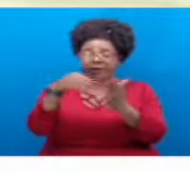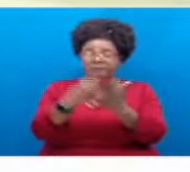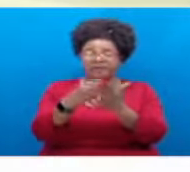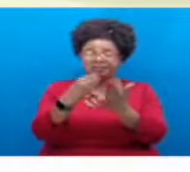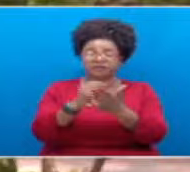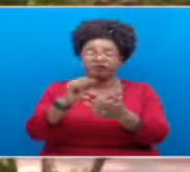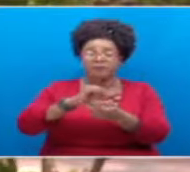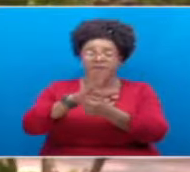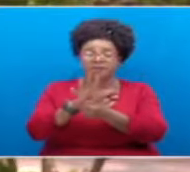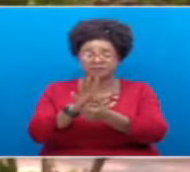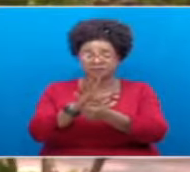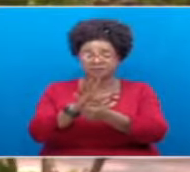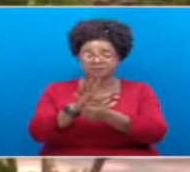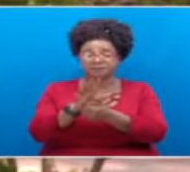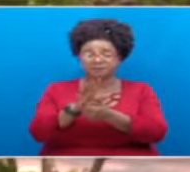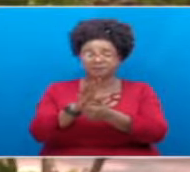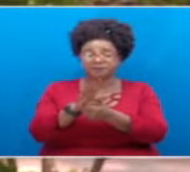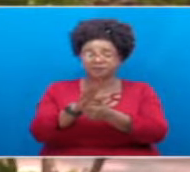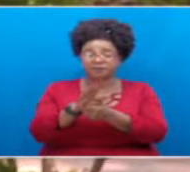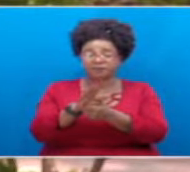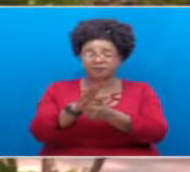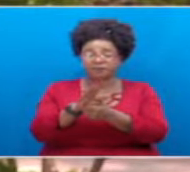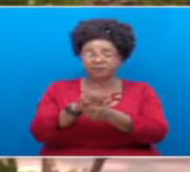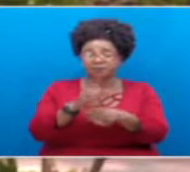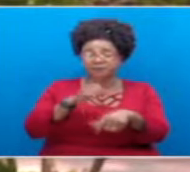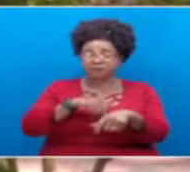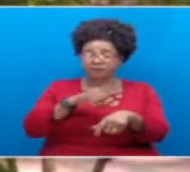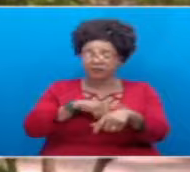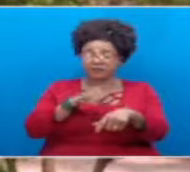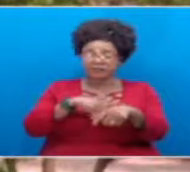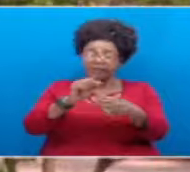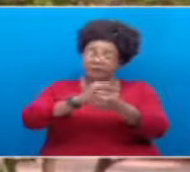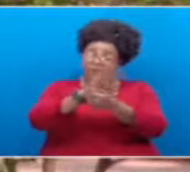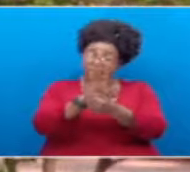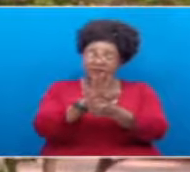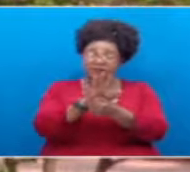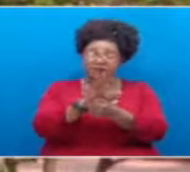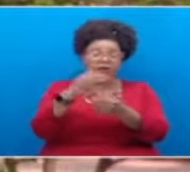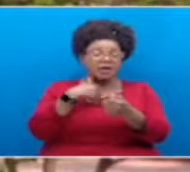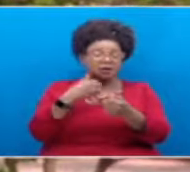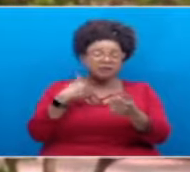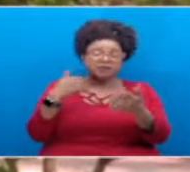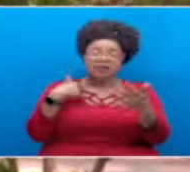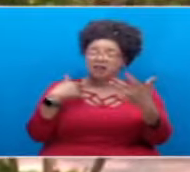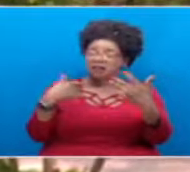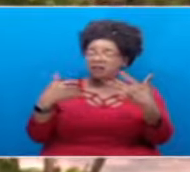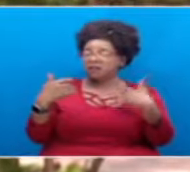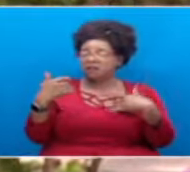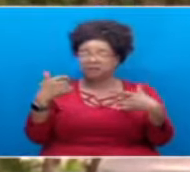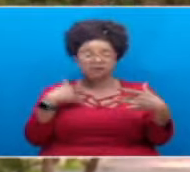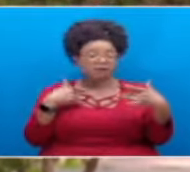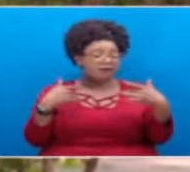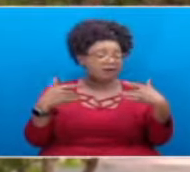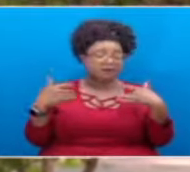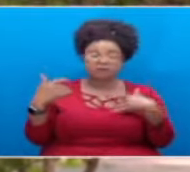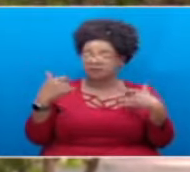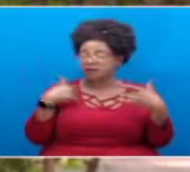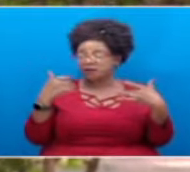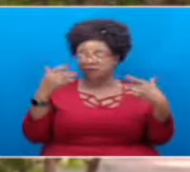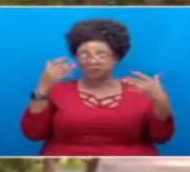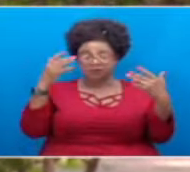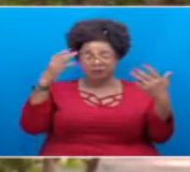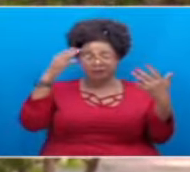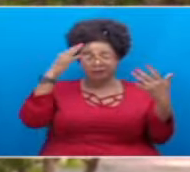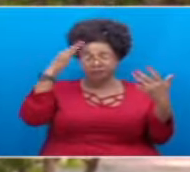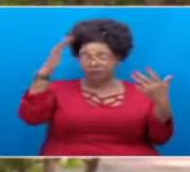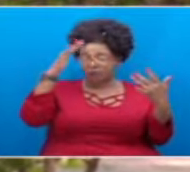pandemic. When COVID came, there was disruptions, some modest disruptions of those